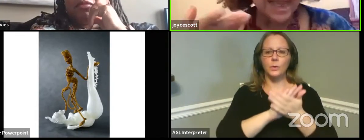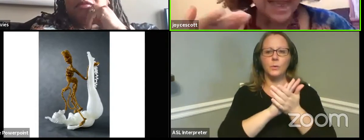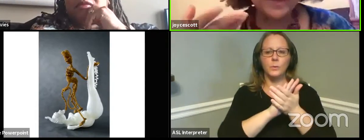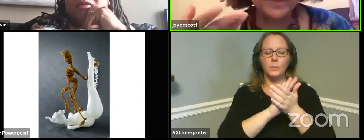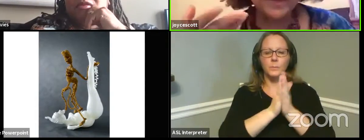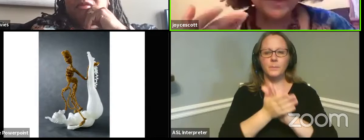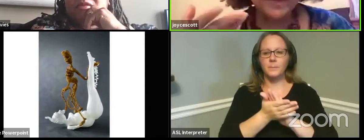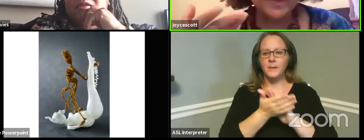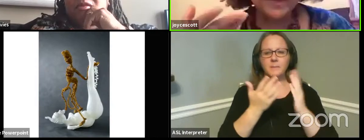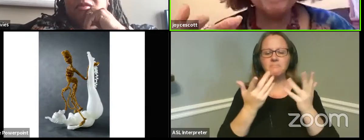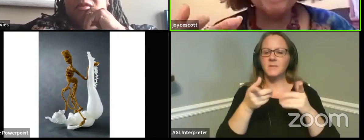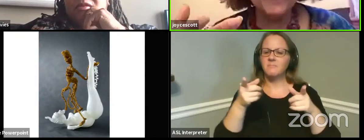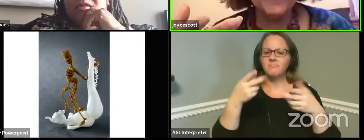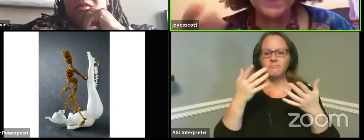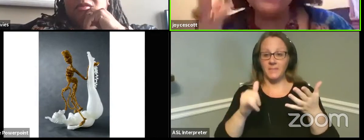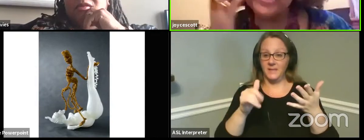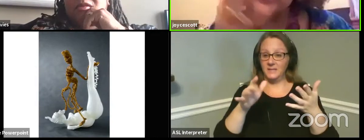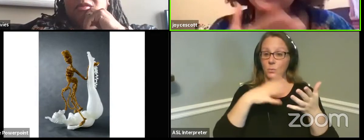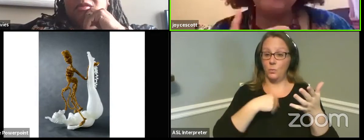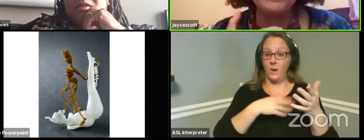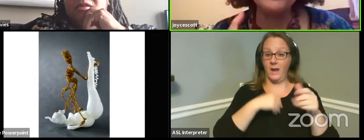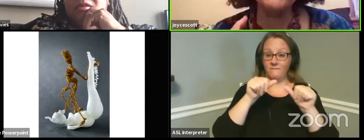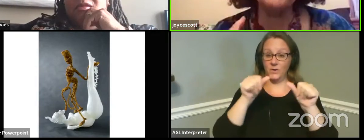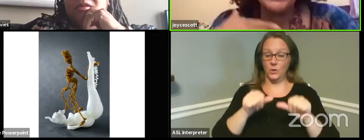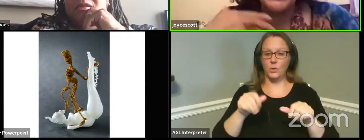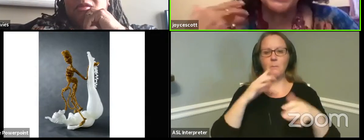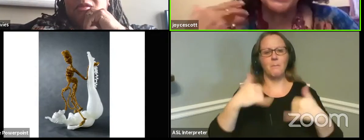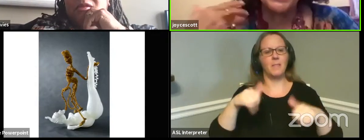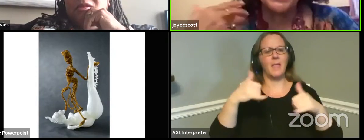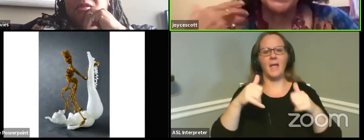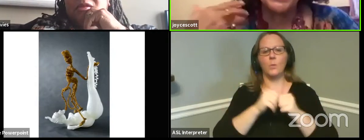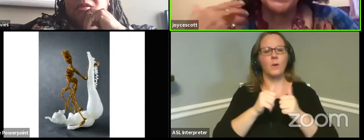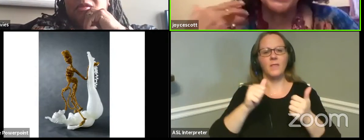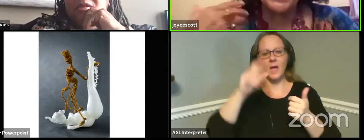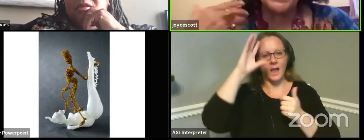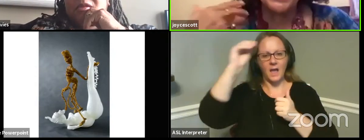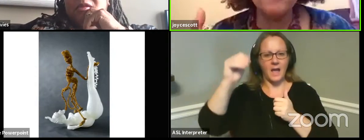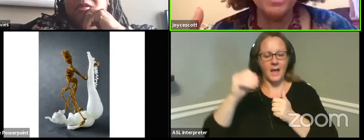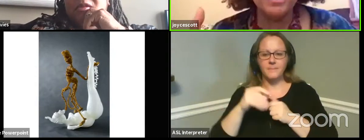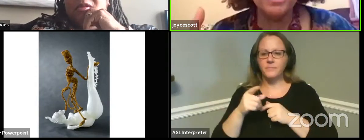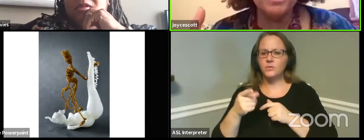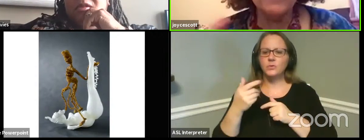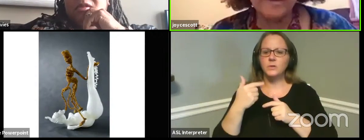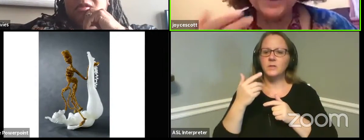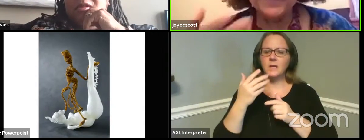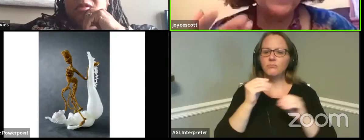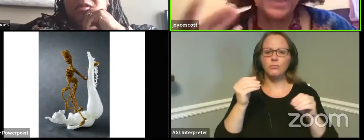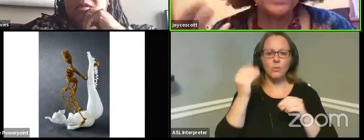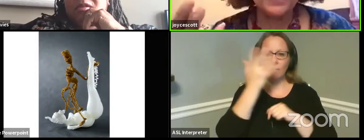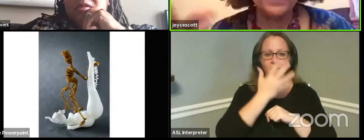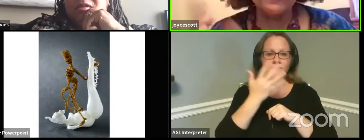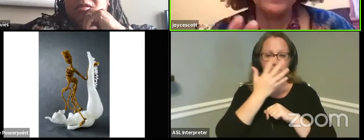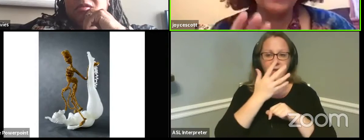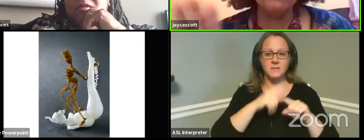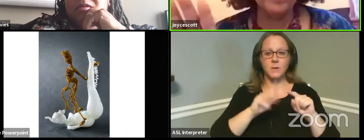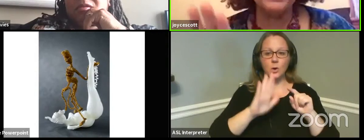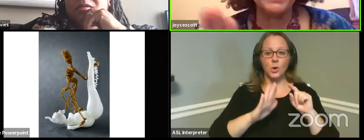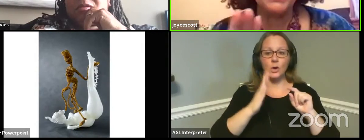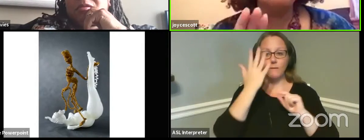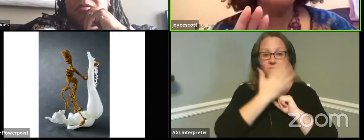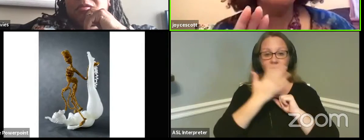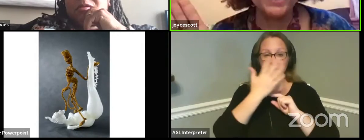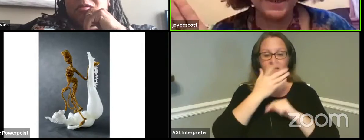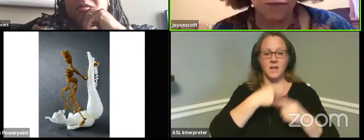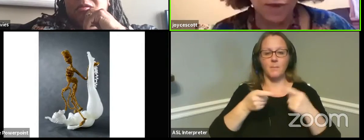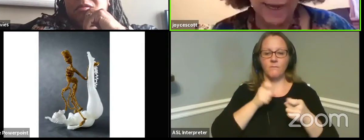playing with some guy. And she was faceless, and her face would come from his ejaculation. Now, trust